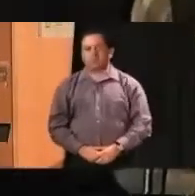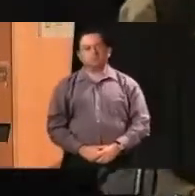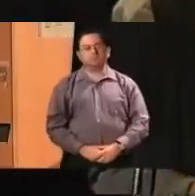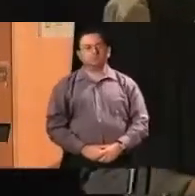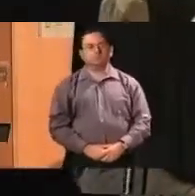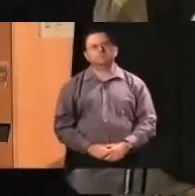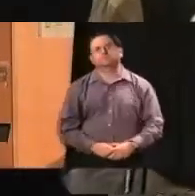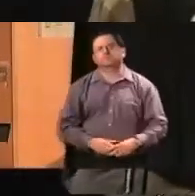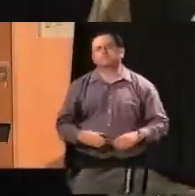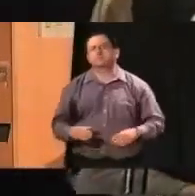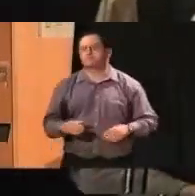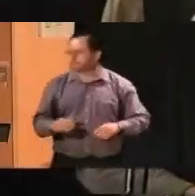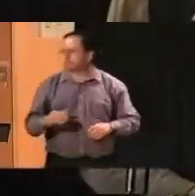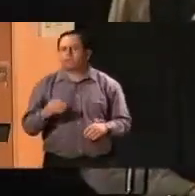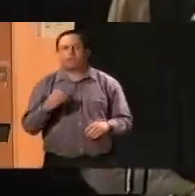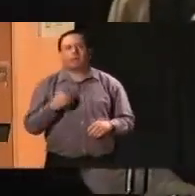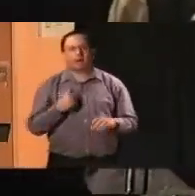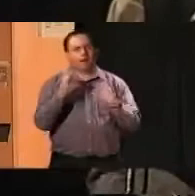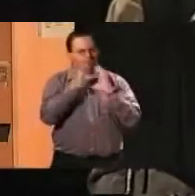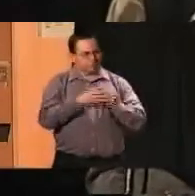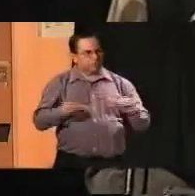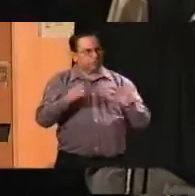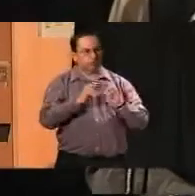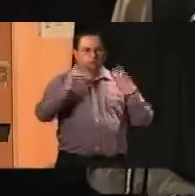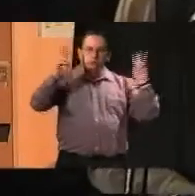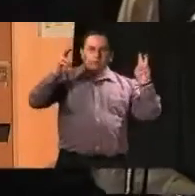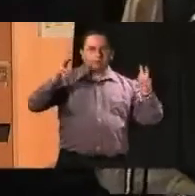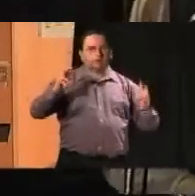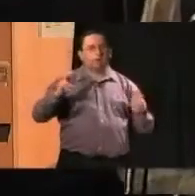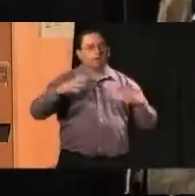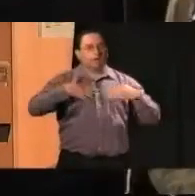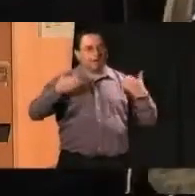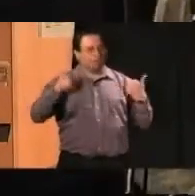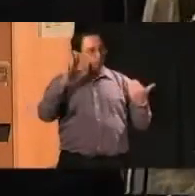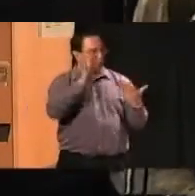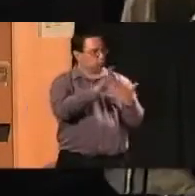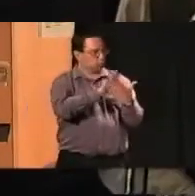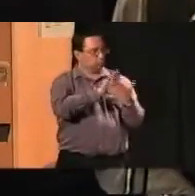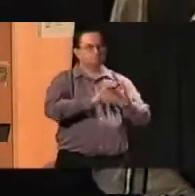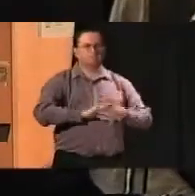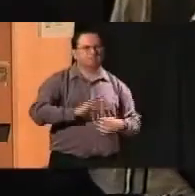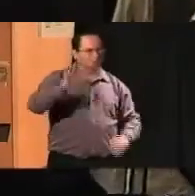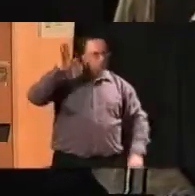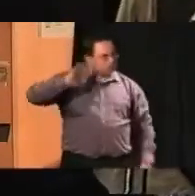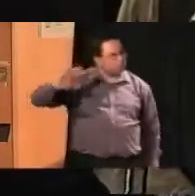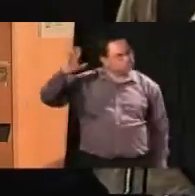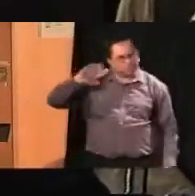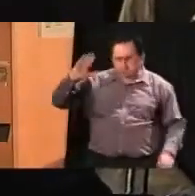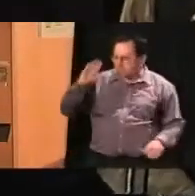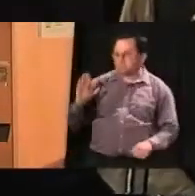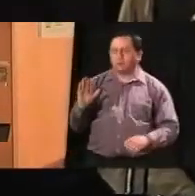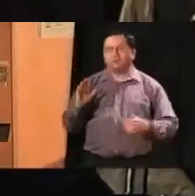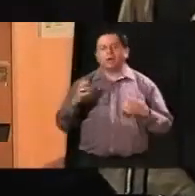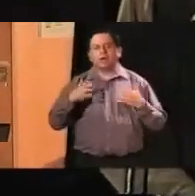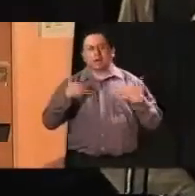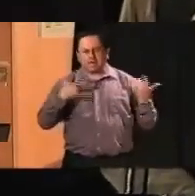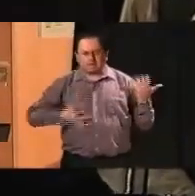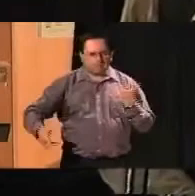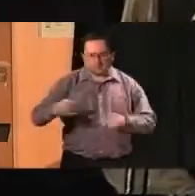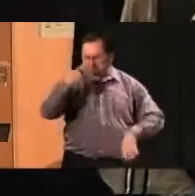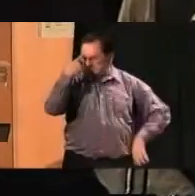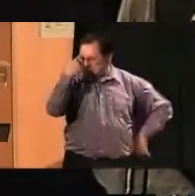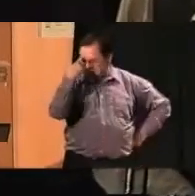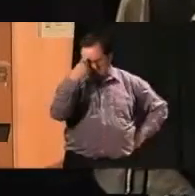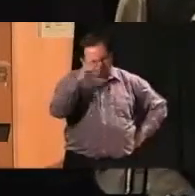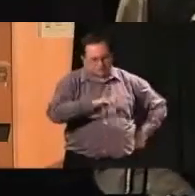I'd like to read to you a piece, folks, called Animal School. Once upon a time, the animals decided they must do